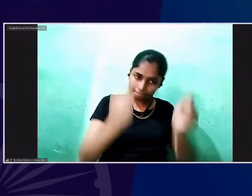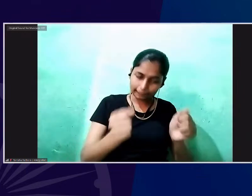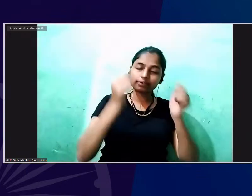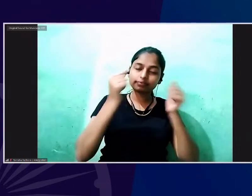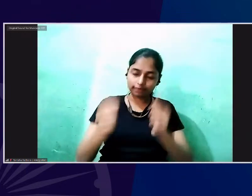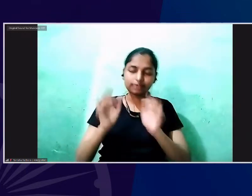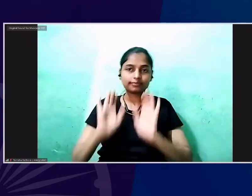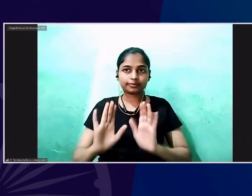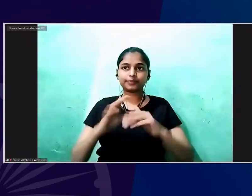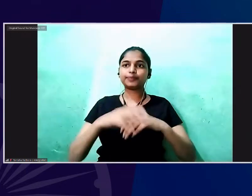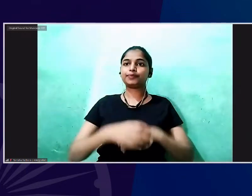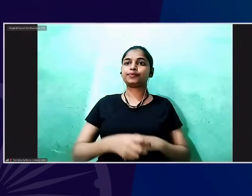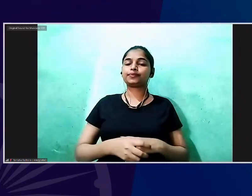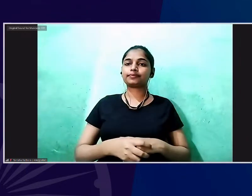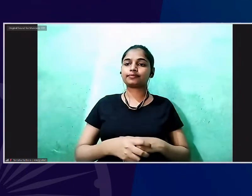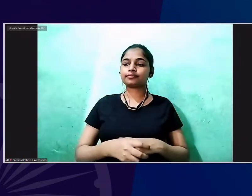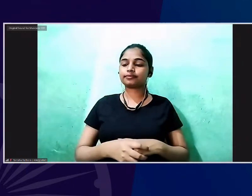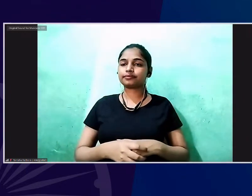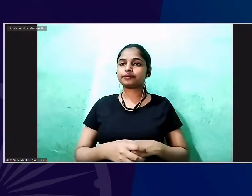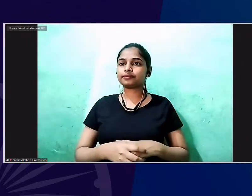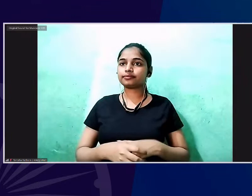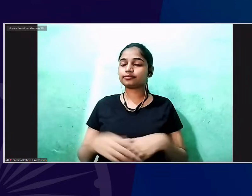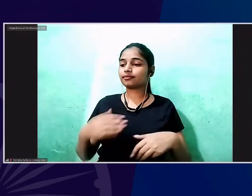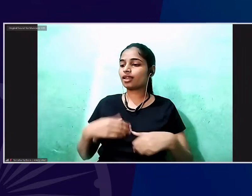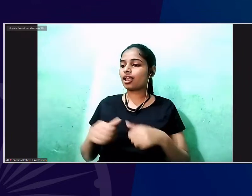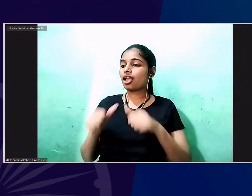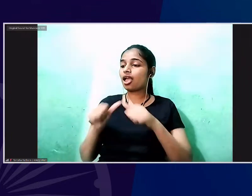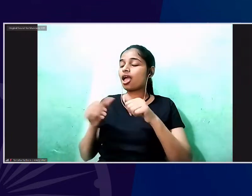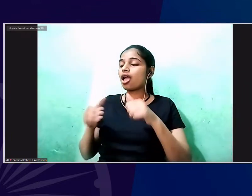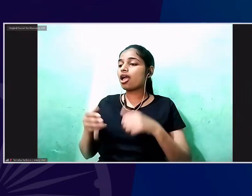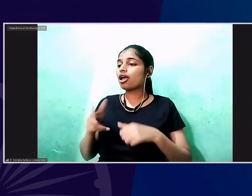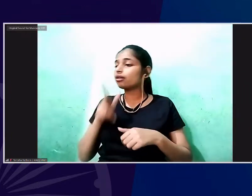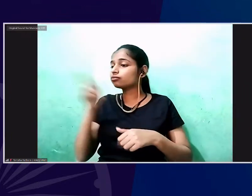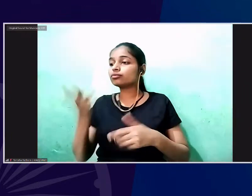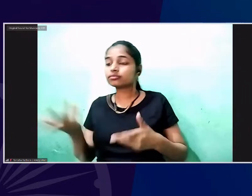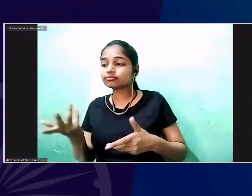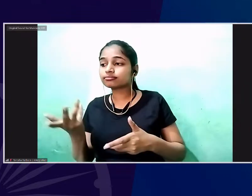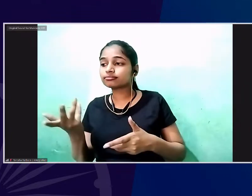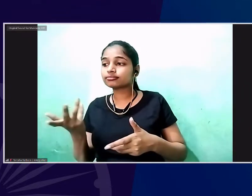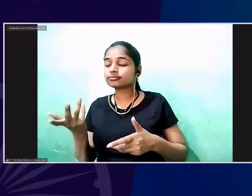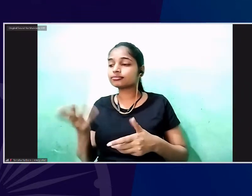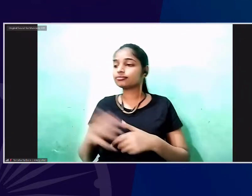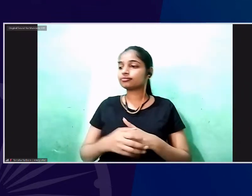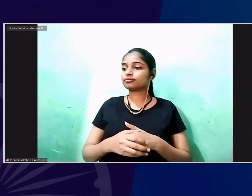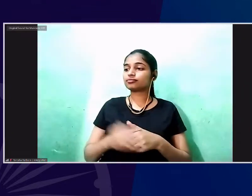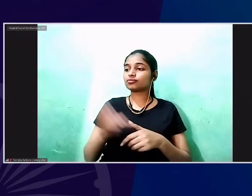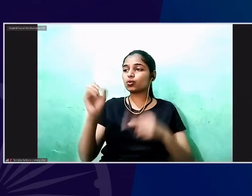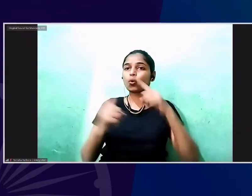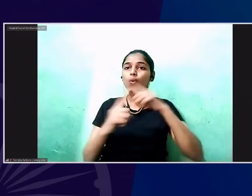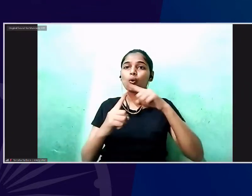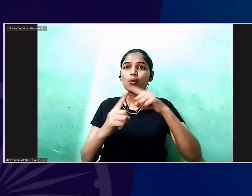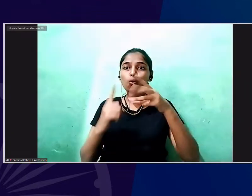advises him to keep the otter on his knee.